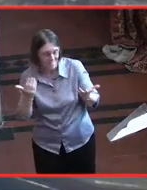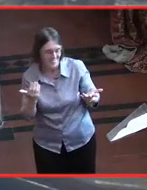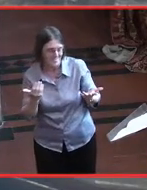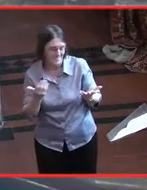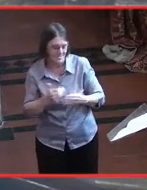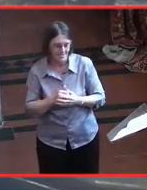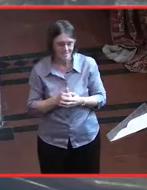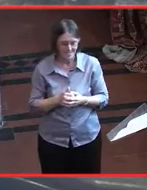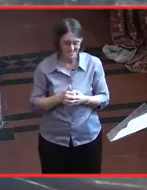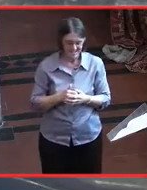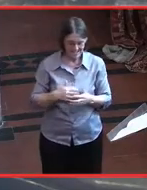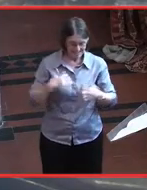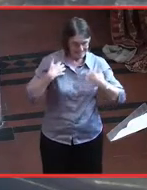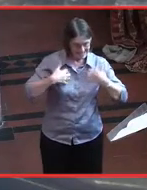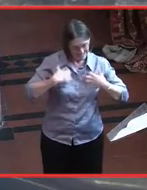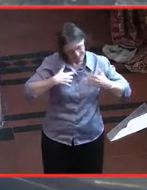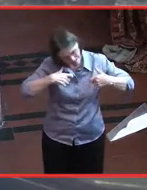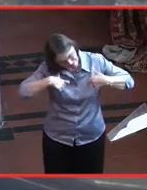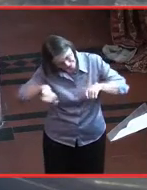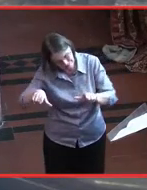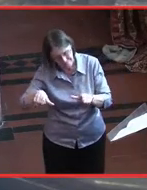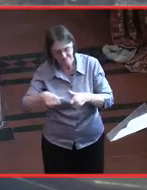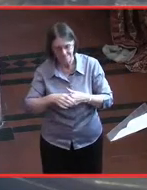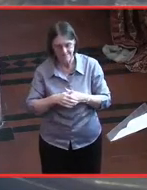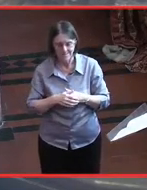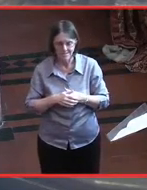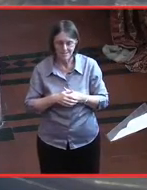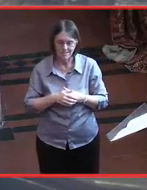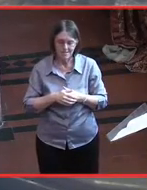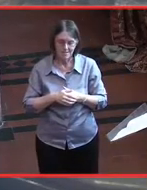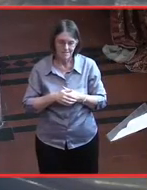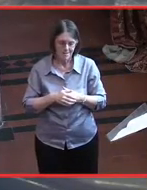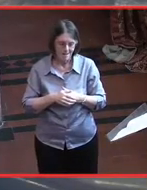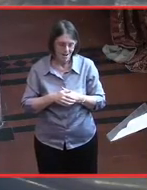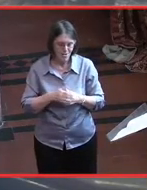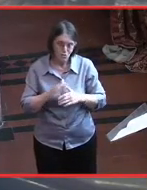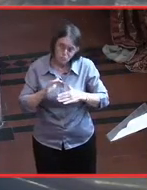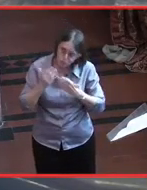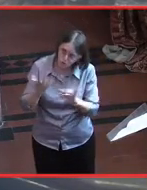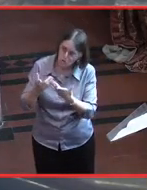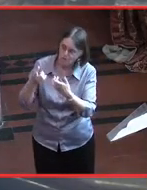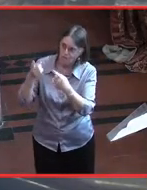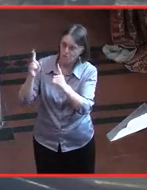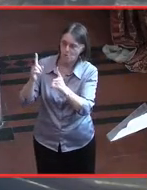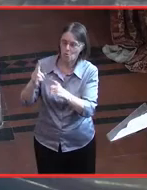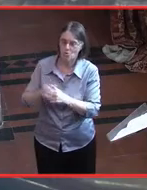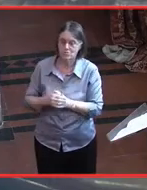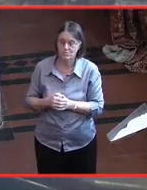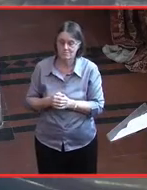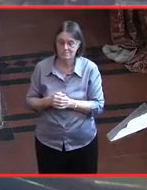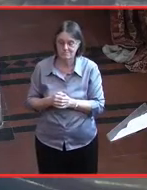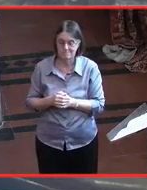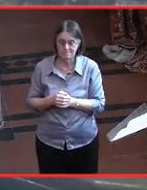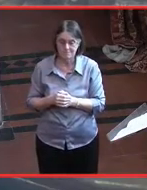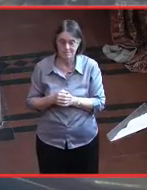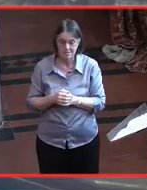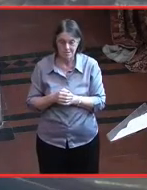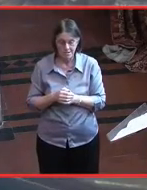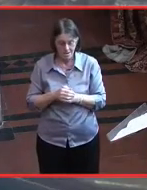zeal. Be ardent in spirit. Serve the Lord. Rejoice in